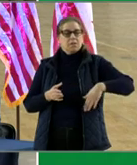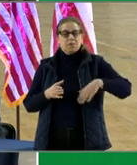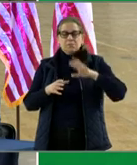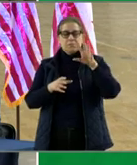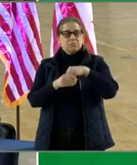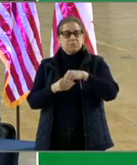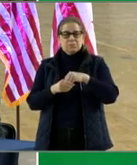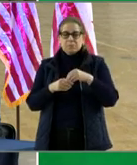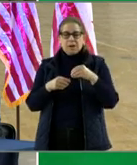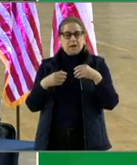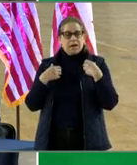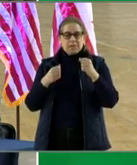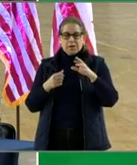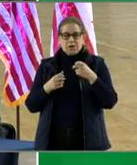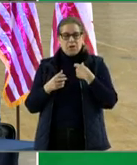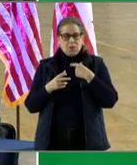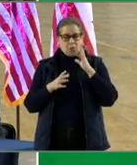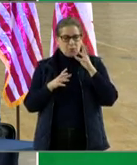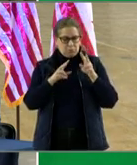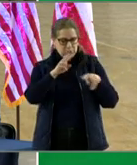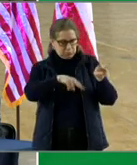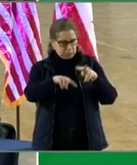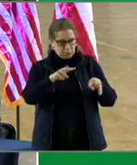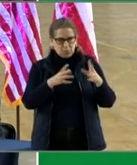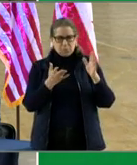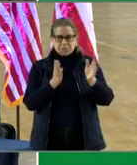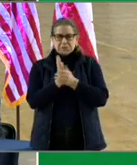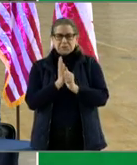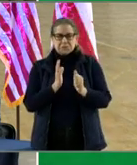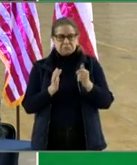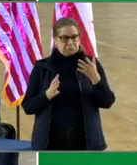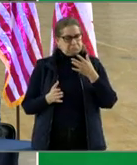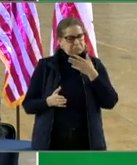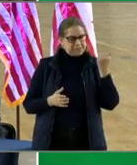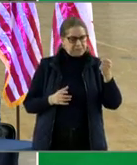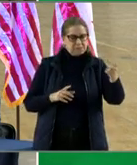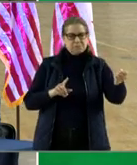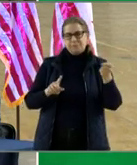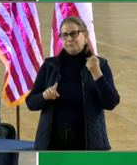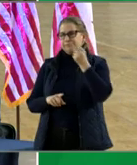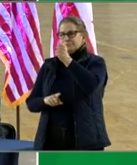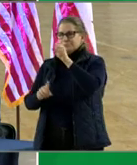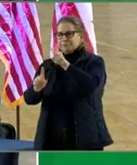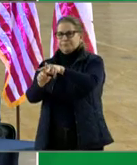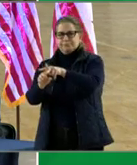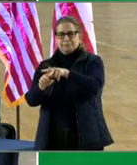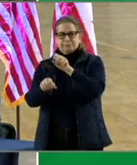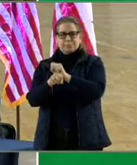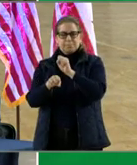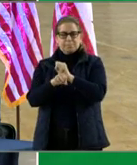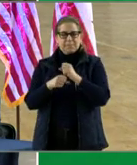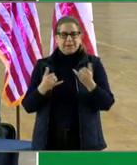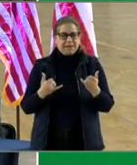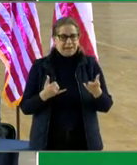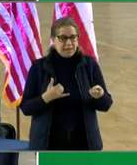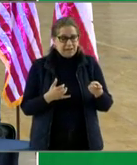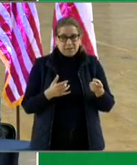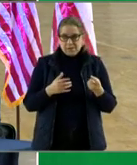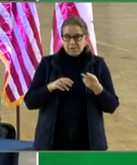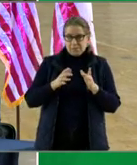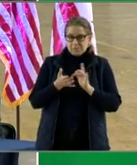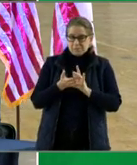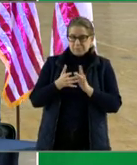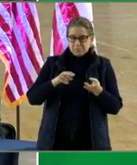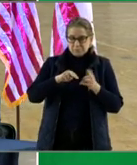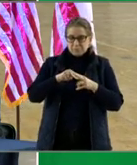how to best utilize them with our medical surge efforts. As outlined, medical surge will have a number